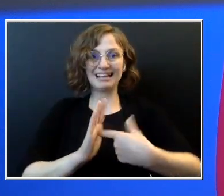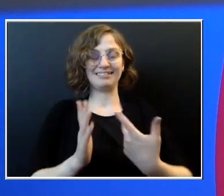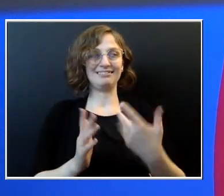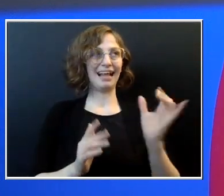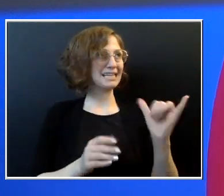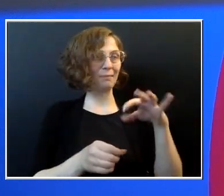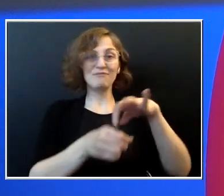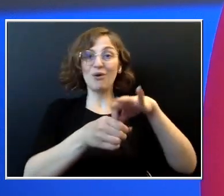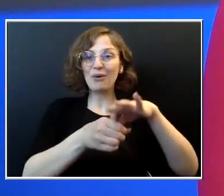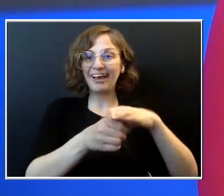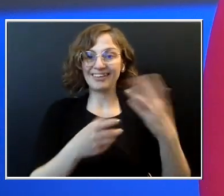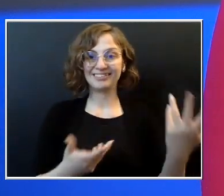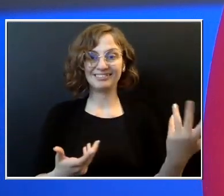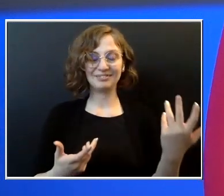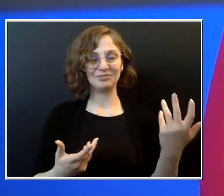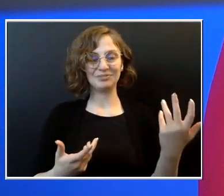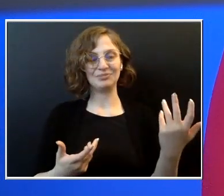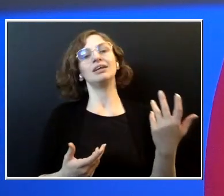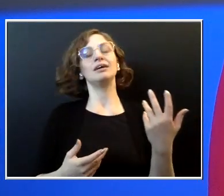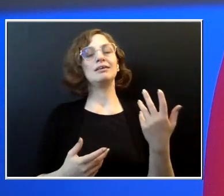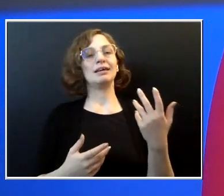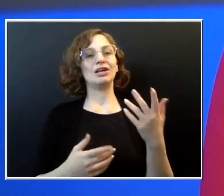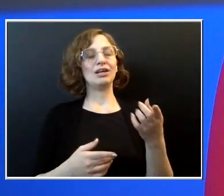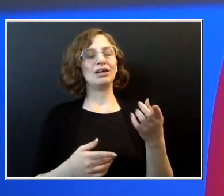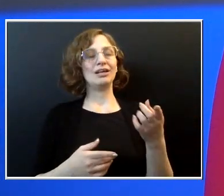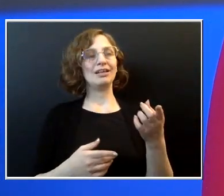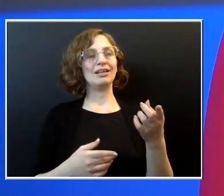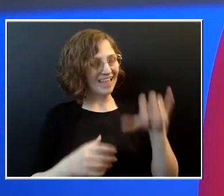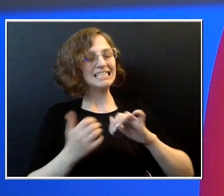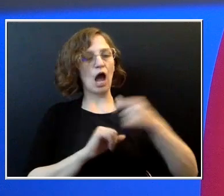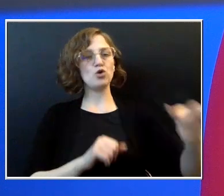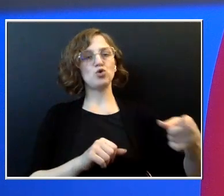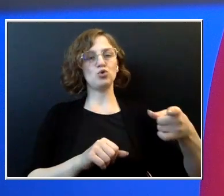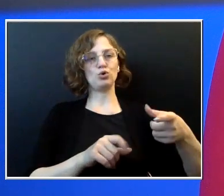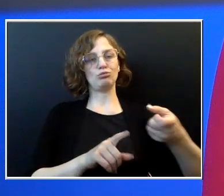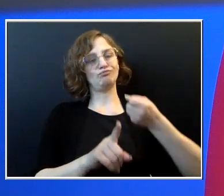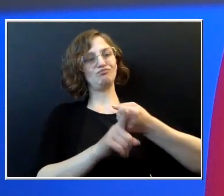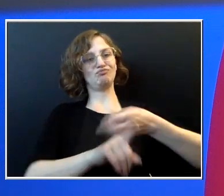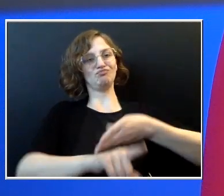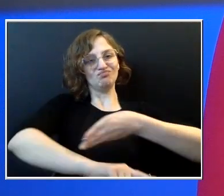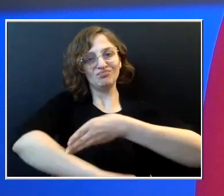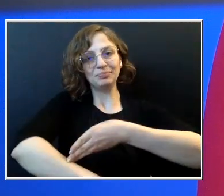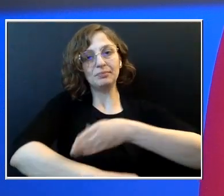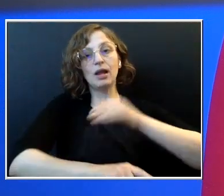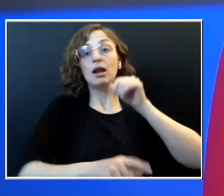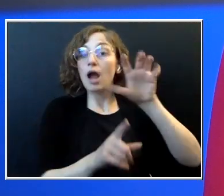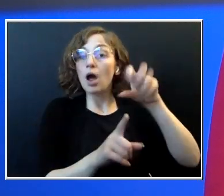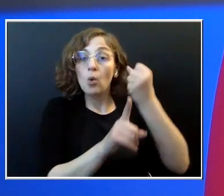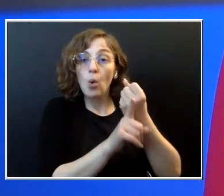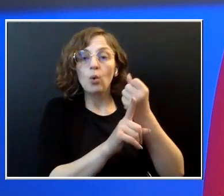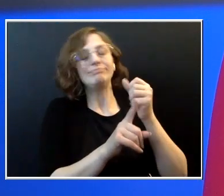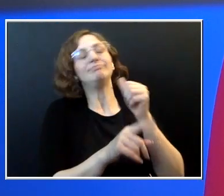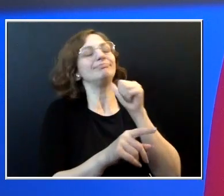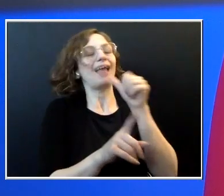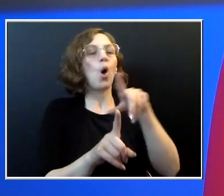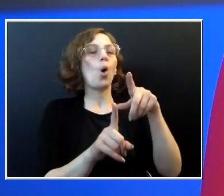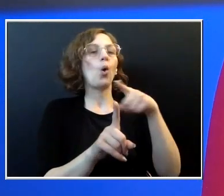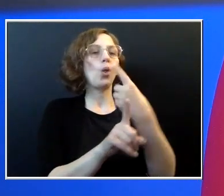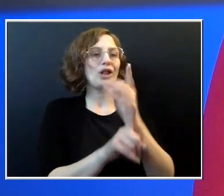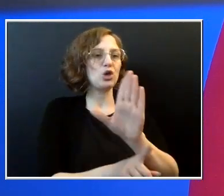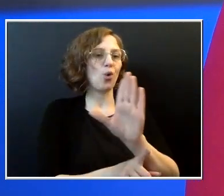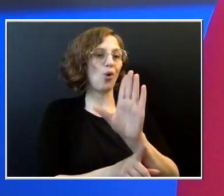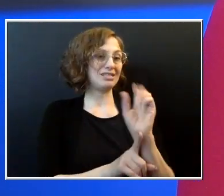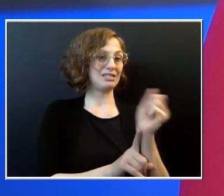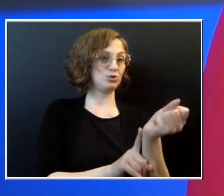voice heard, and it's how you make a difference, not only in your circumstance, but for someone else down the line. I